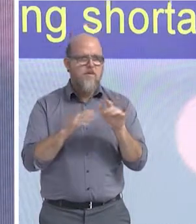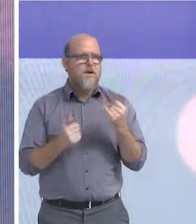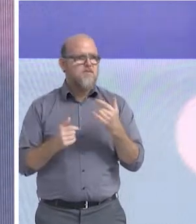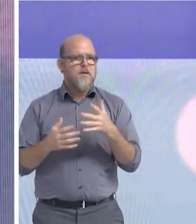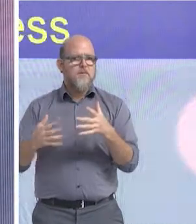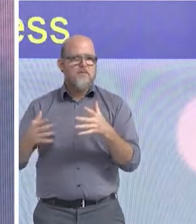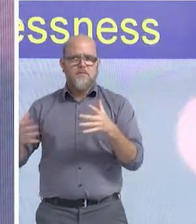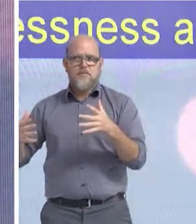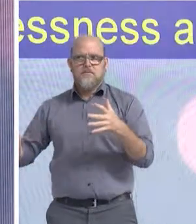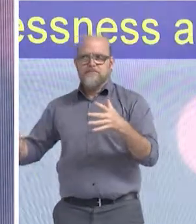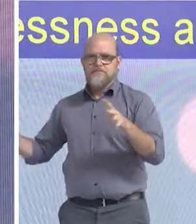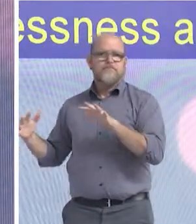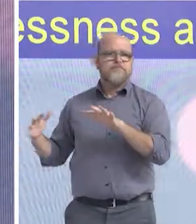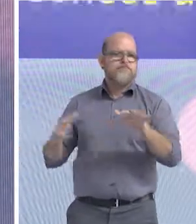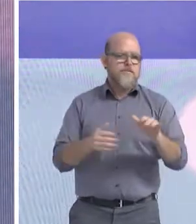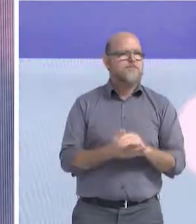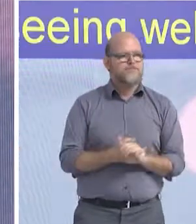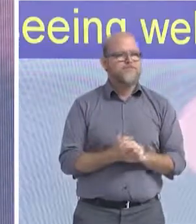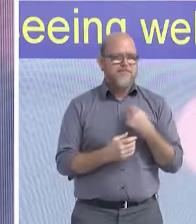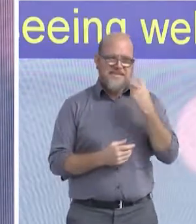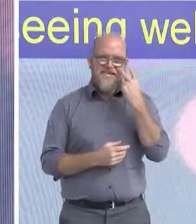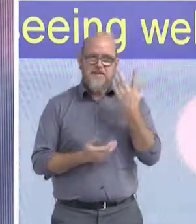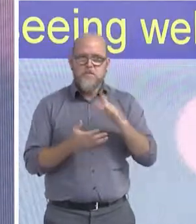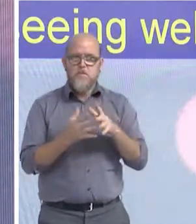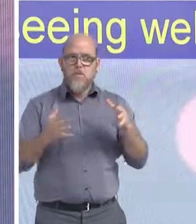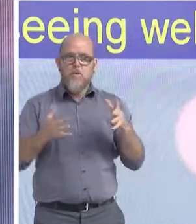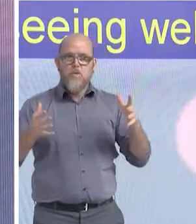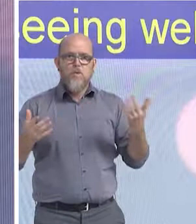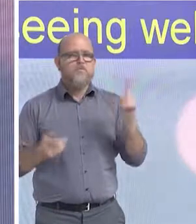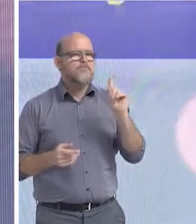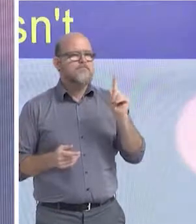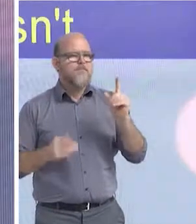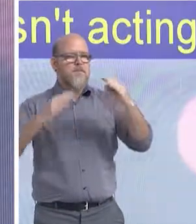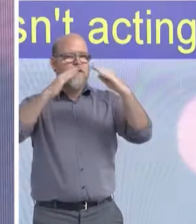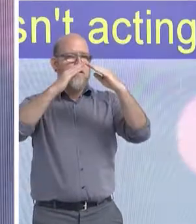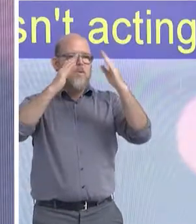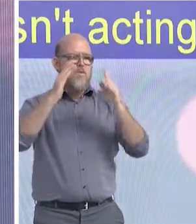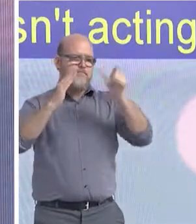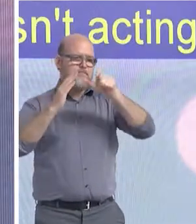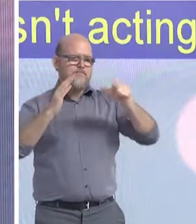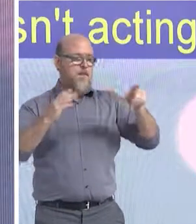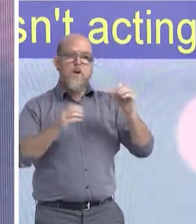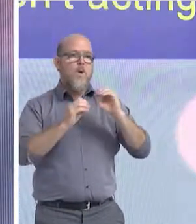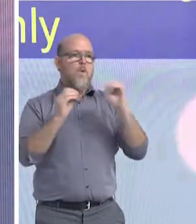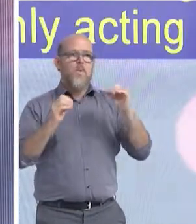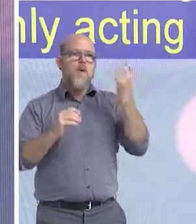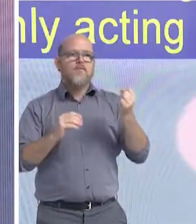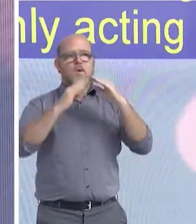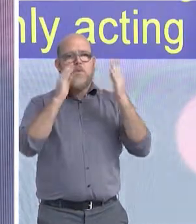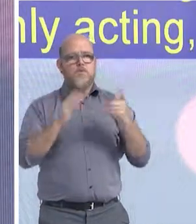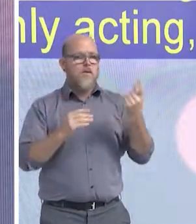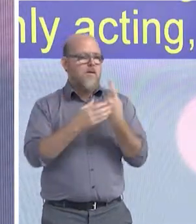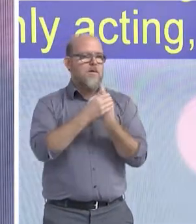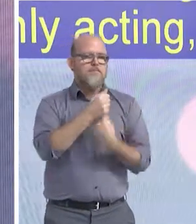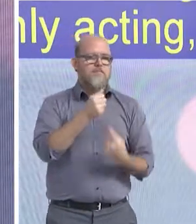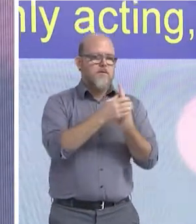now seeing, well, if the political system isn't acting fast enough, it's certainly acting, but perhaps not fast enough, we need to get in there